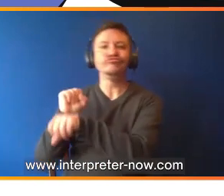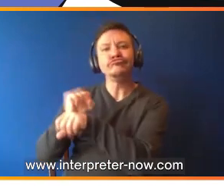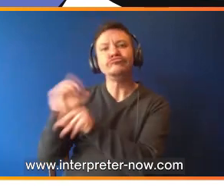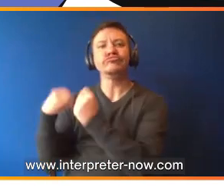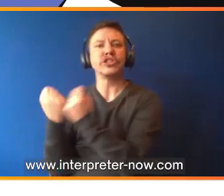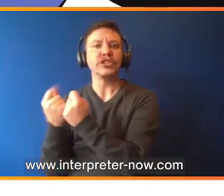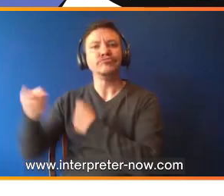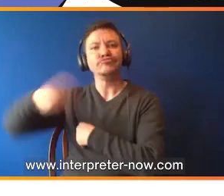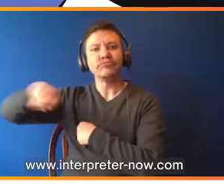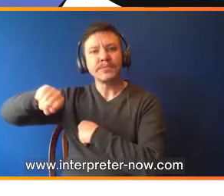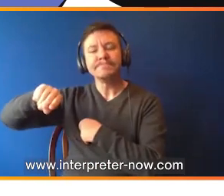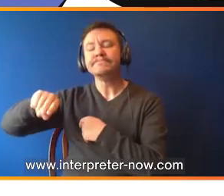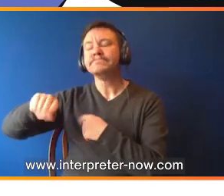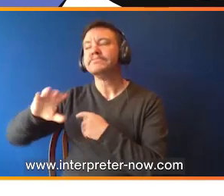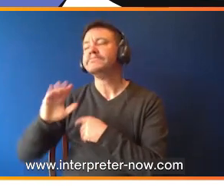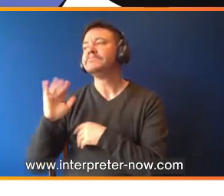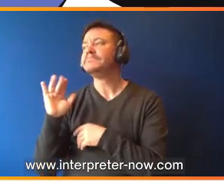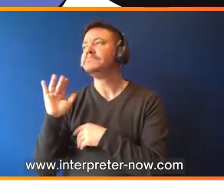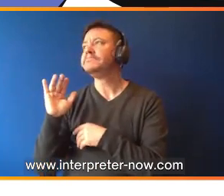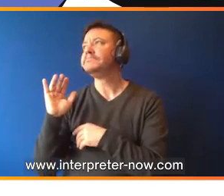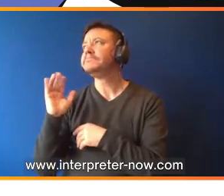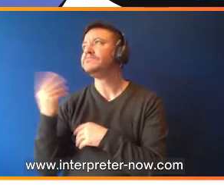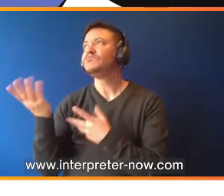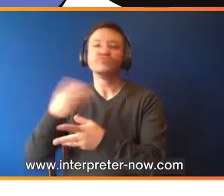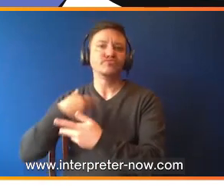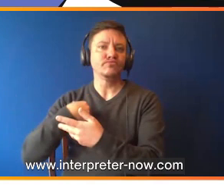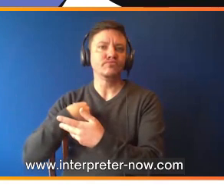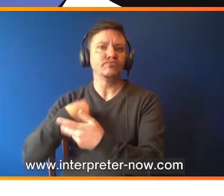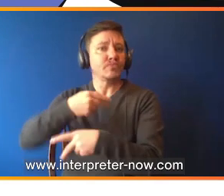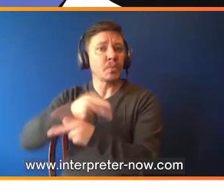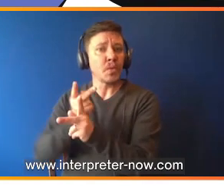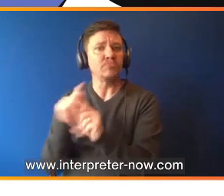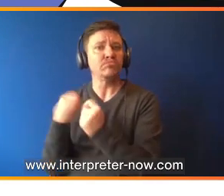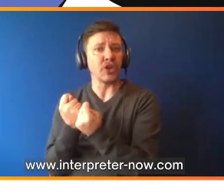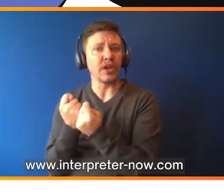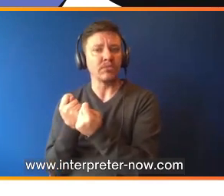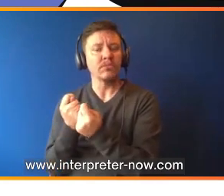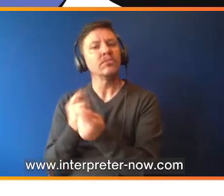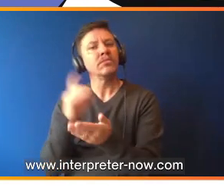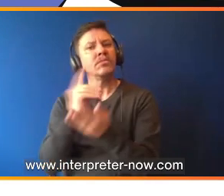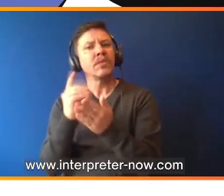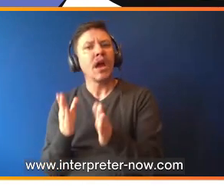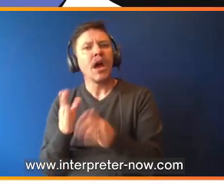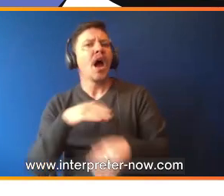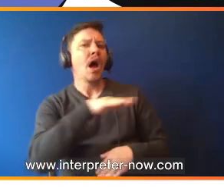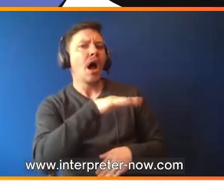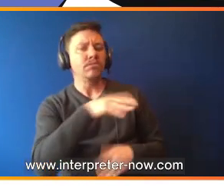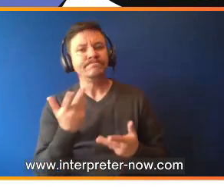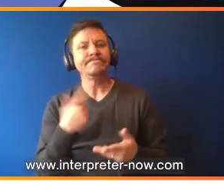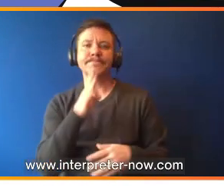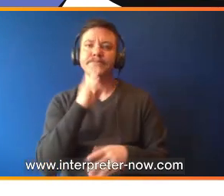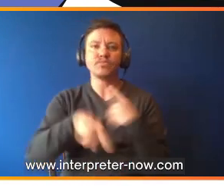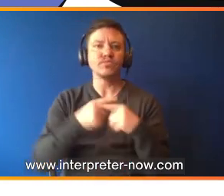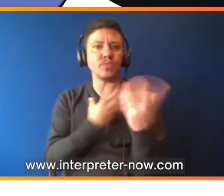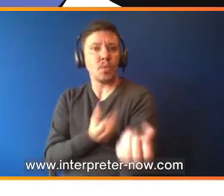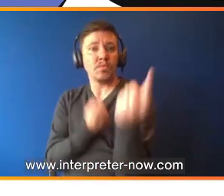why they would use your project, how they would use your product. And then you build an empathy map that is a paper map or a digital